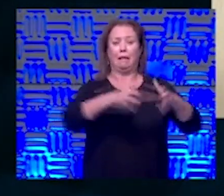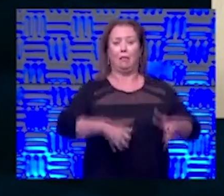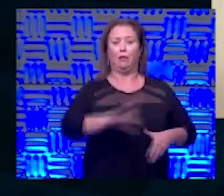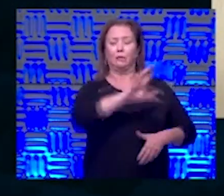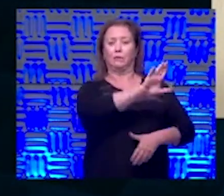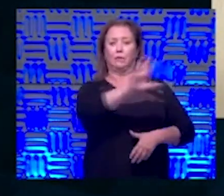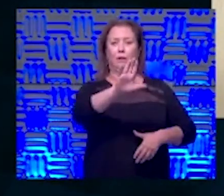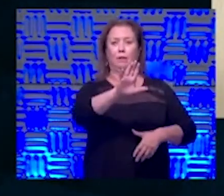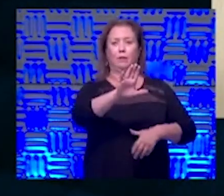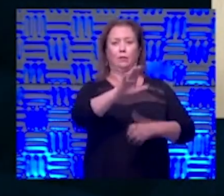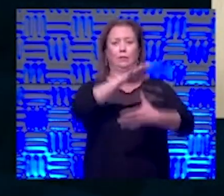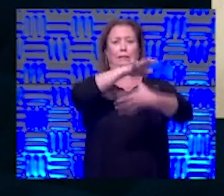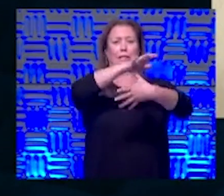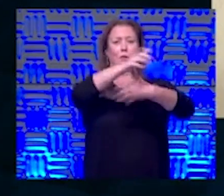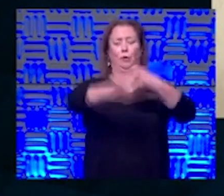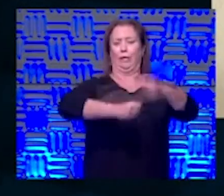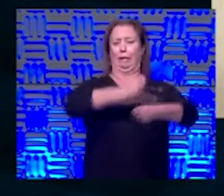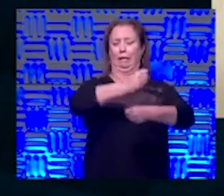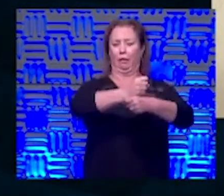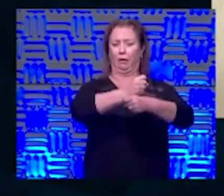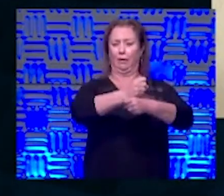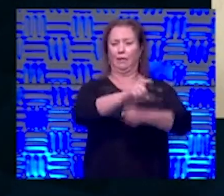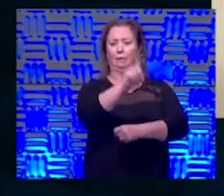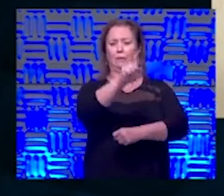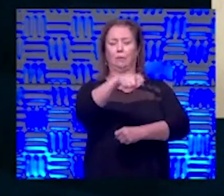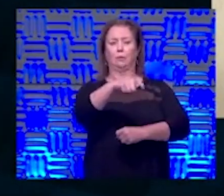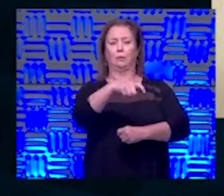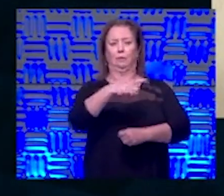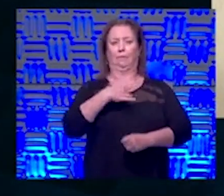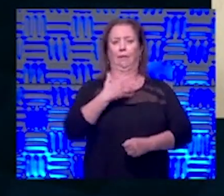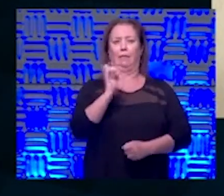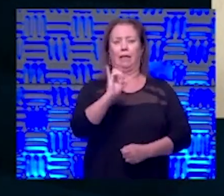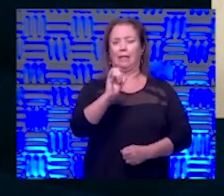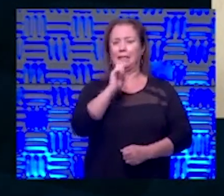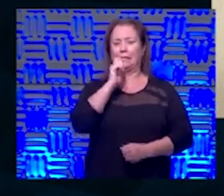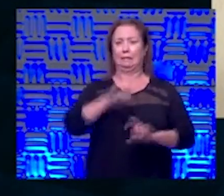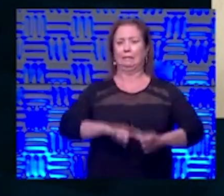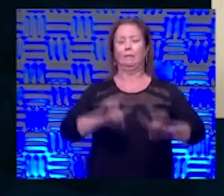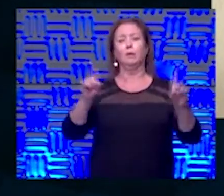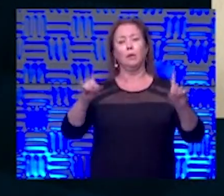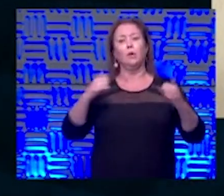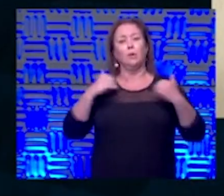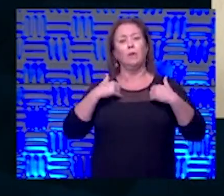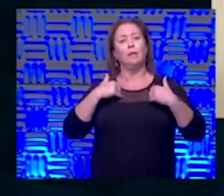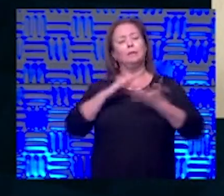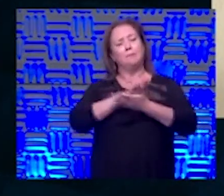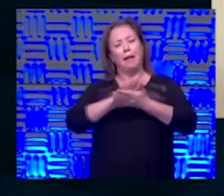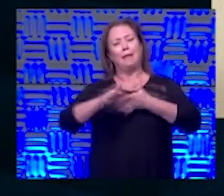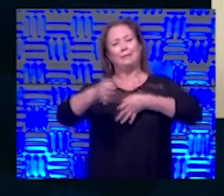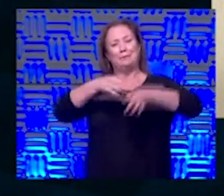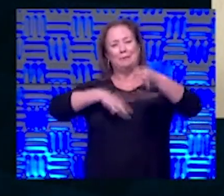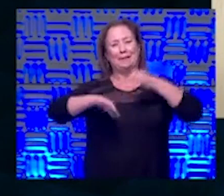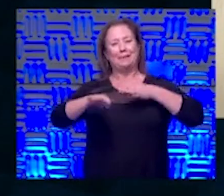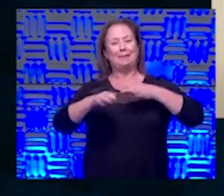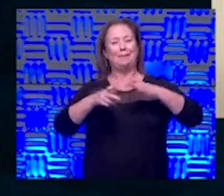typical senior year. And what that was supposed to look like is not how it looks. And although we've had some nice replacements for